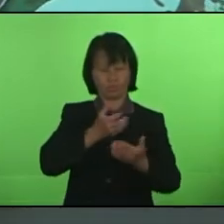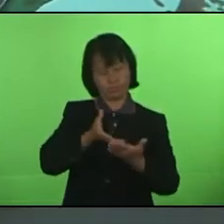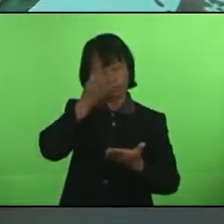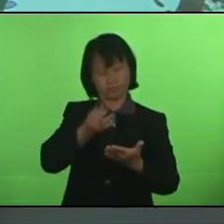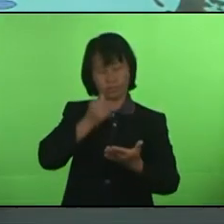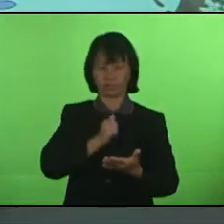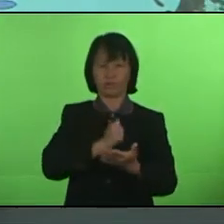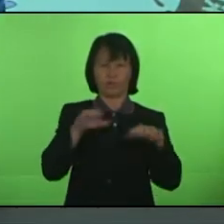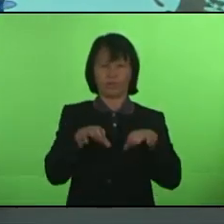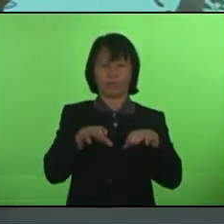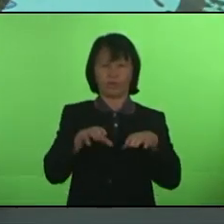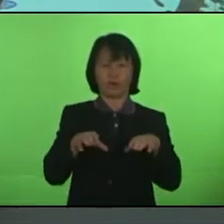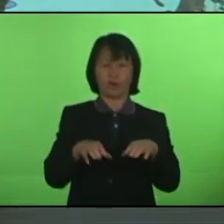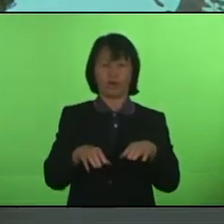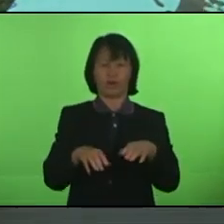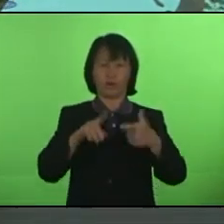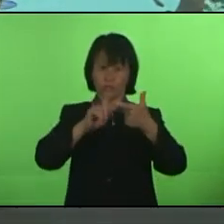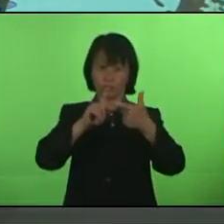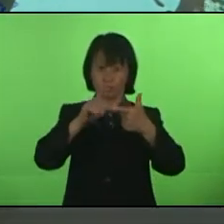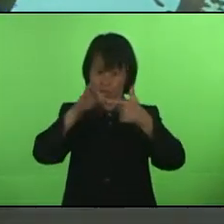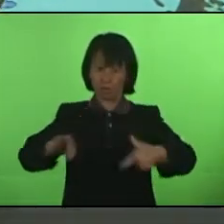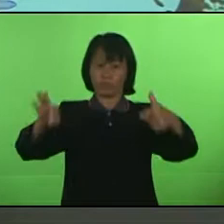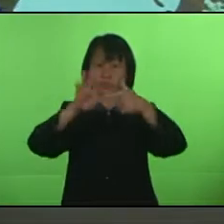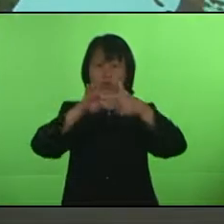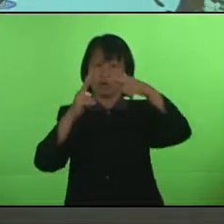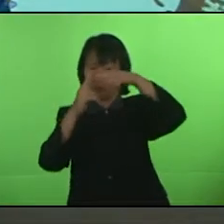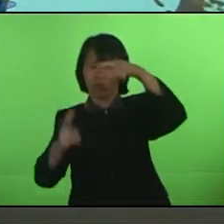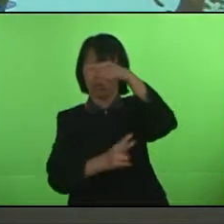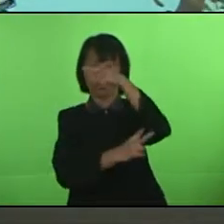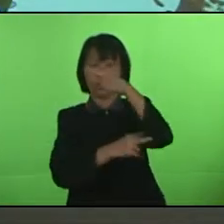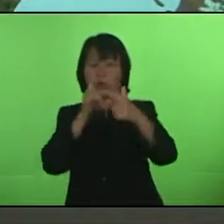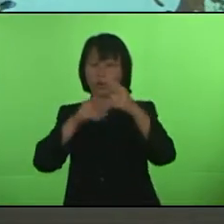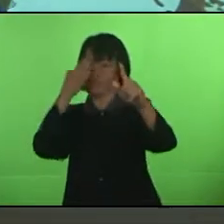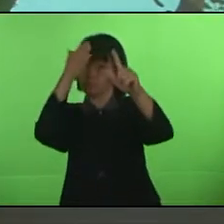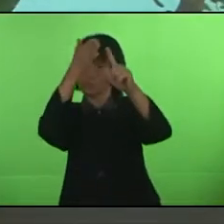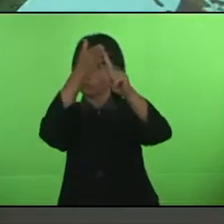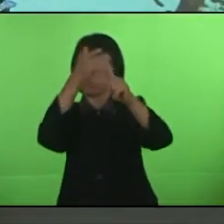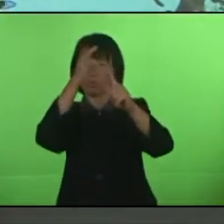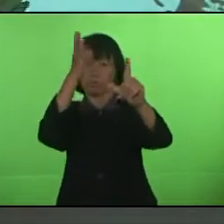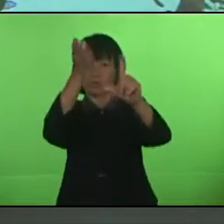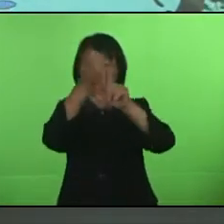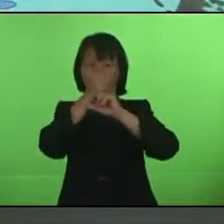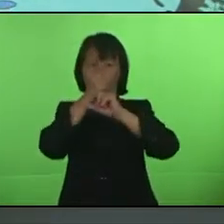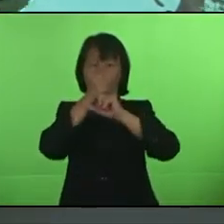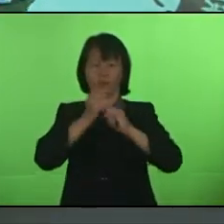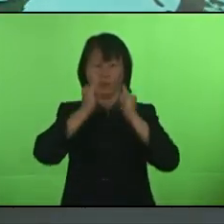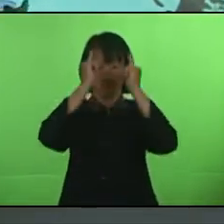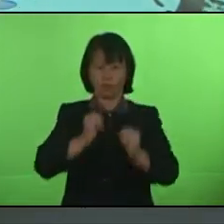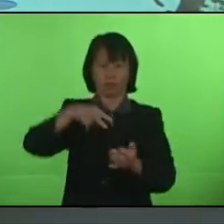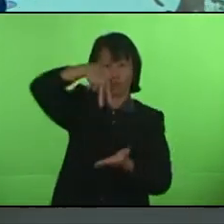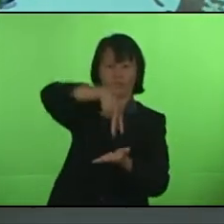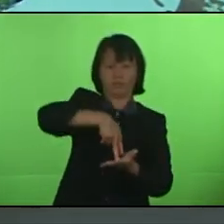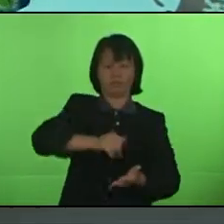learning. This is a very important bridge towards achieving independent